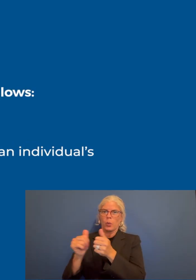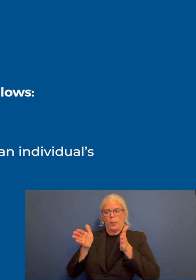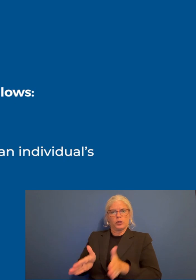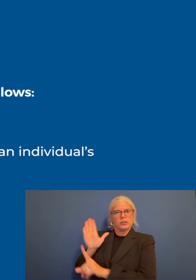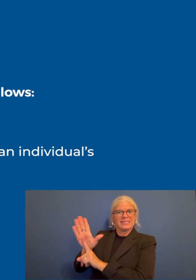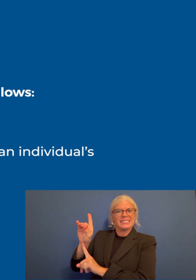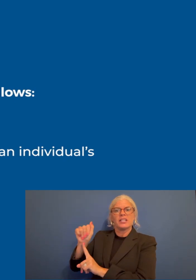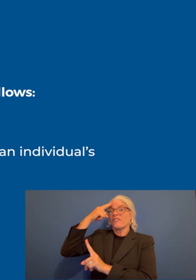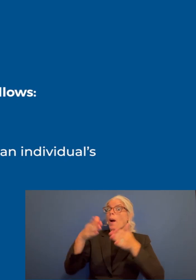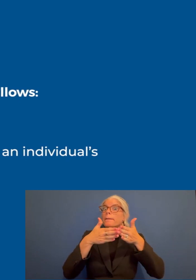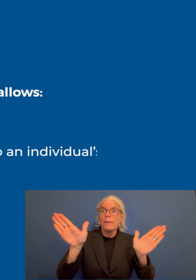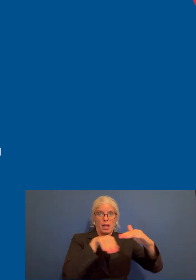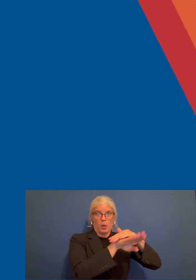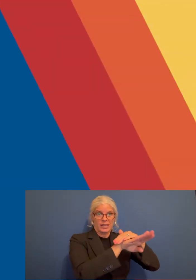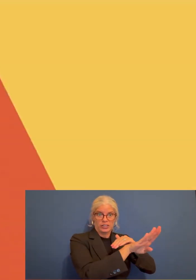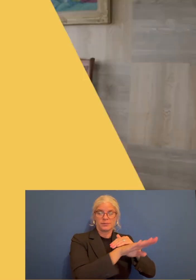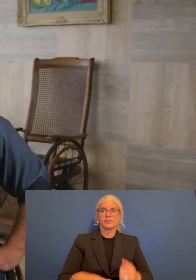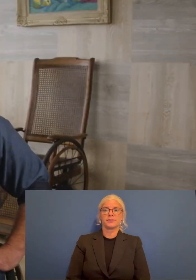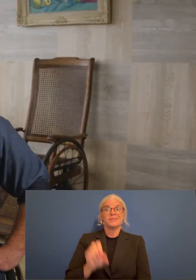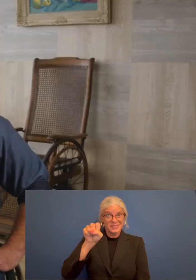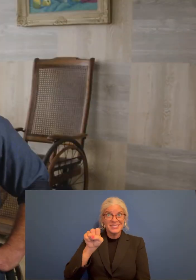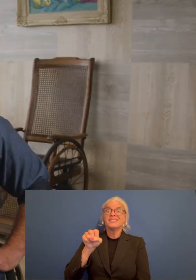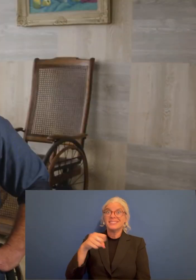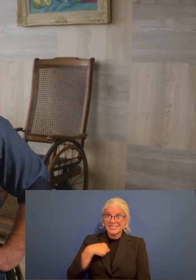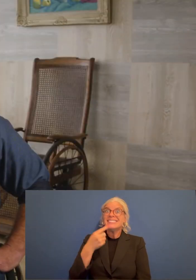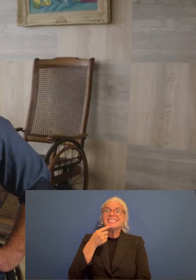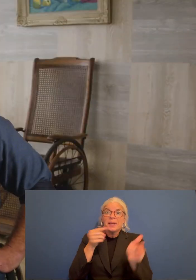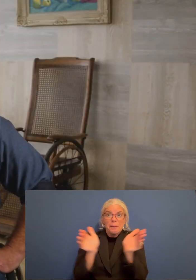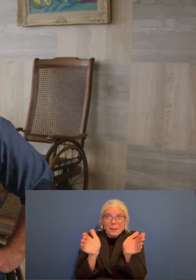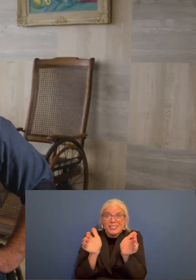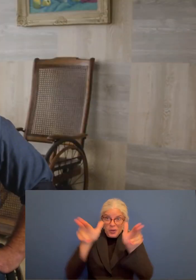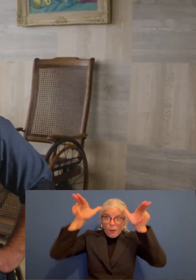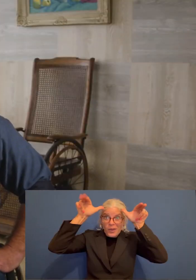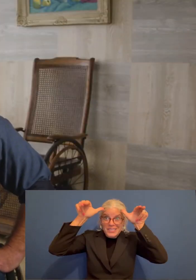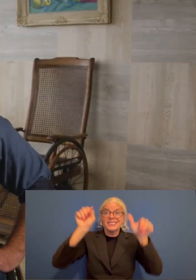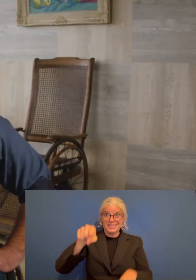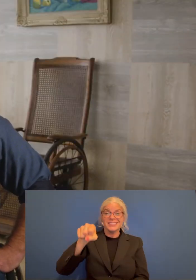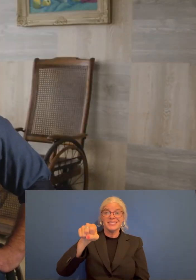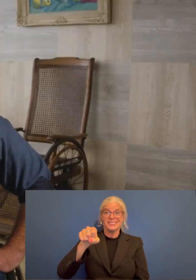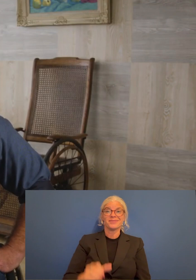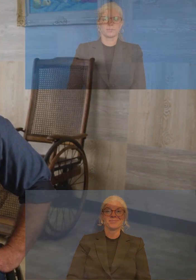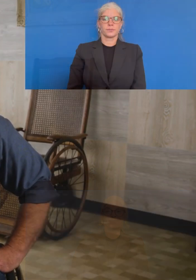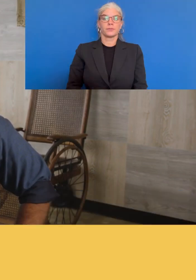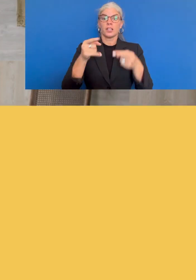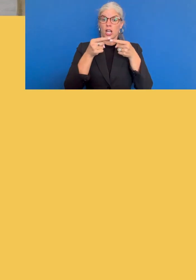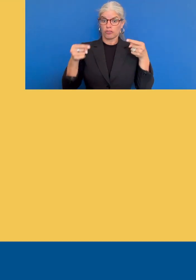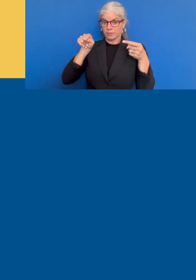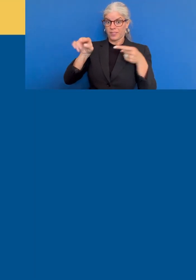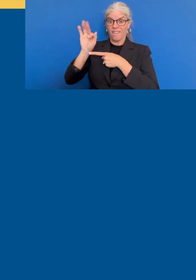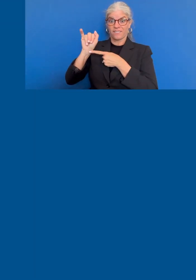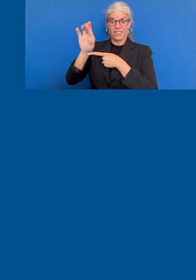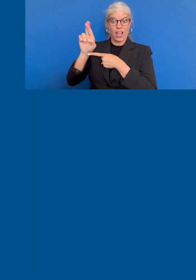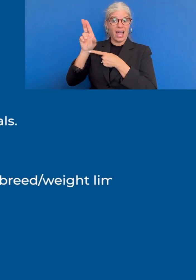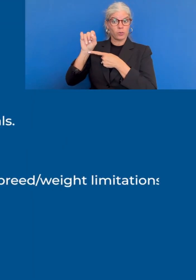individual's disability for public accommodations. Yes, you heard me right. miniature horses.